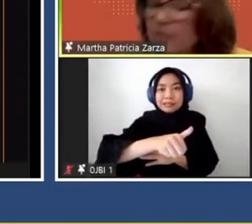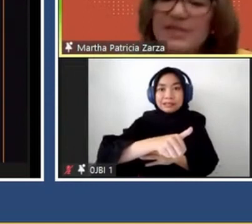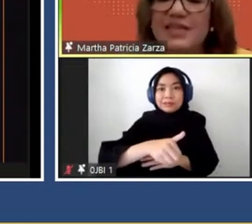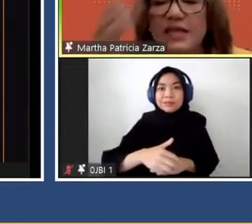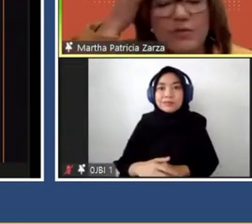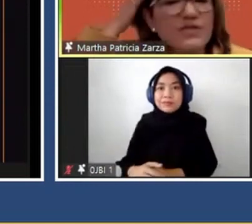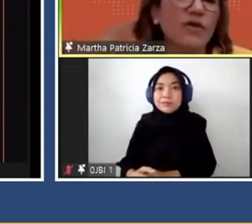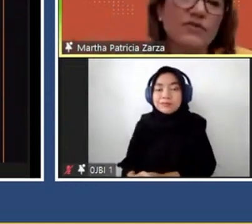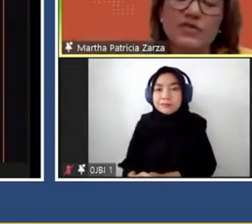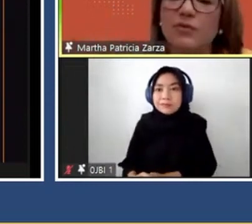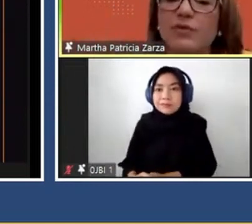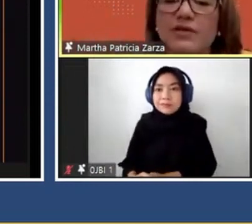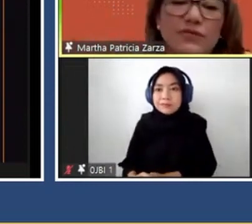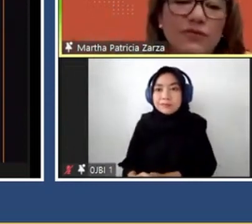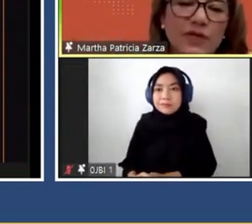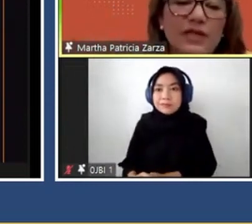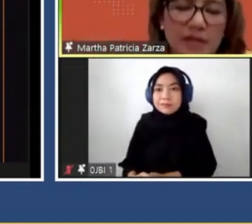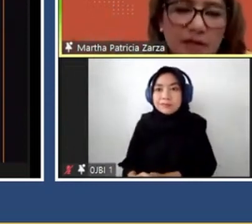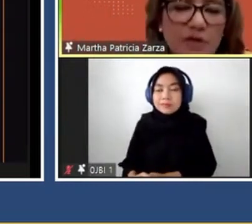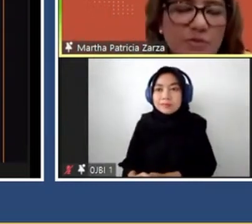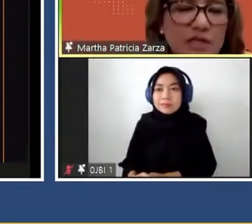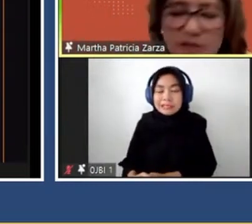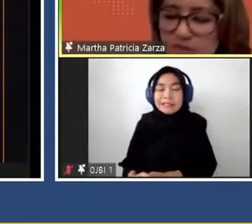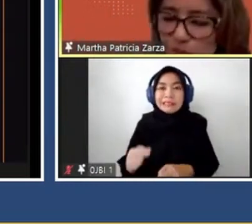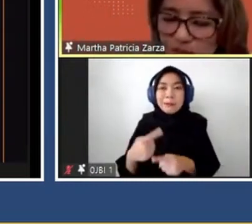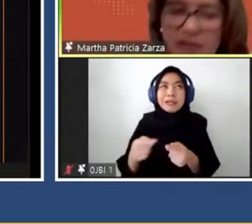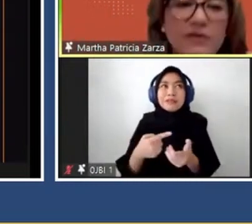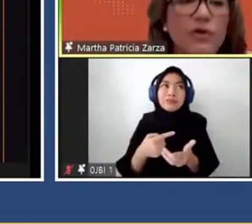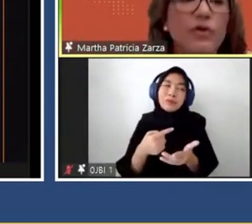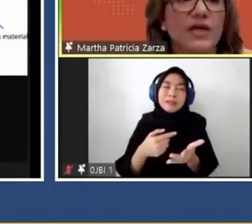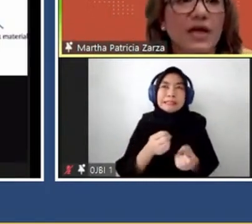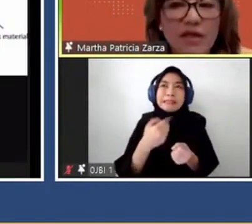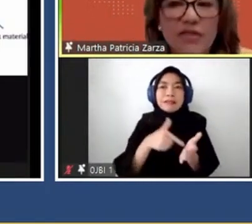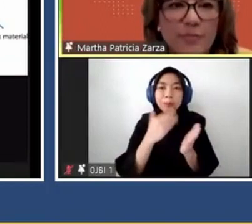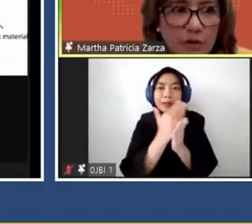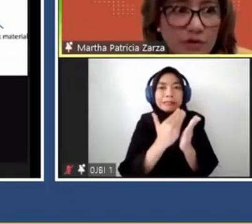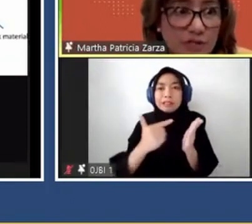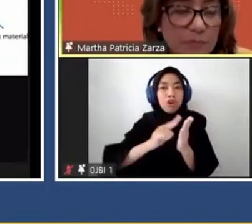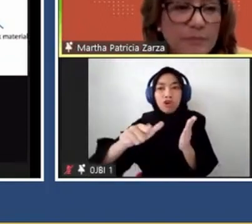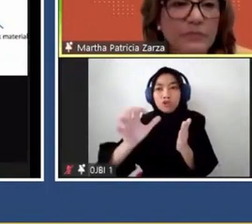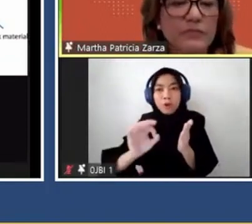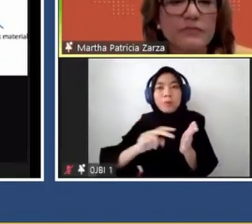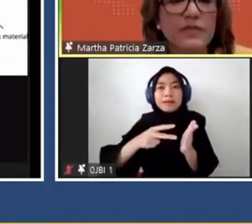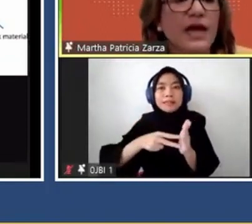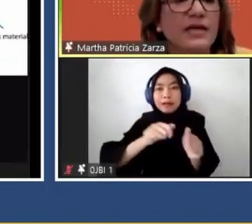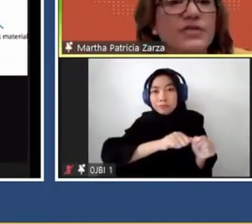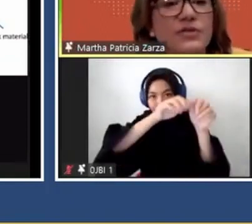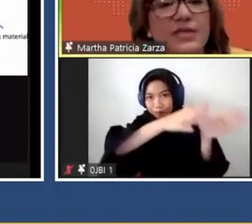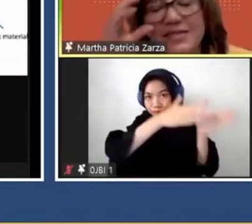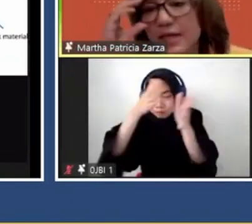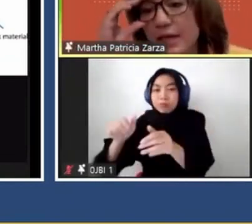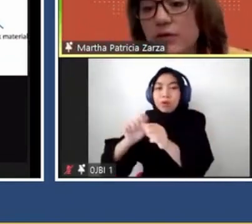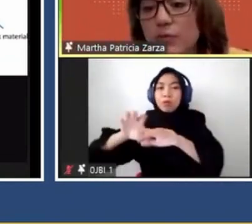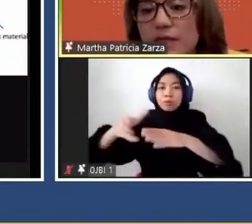ones. But still, it was obvious that we were not fulfilling the objectives. So we had to go with a third prototype. And as